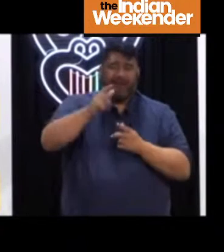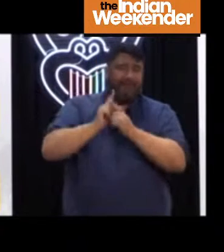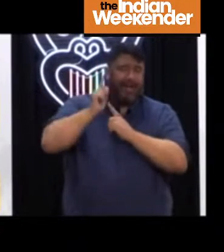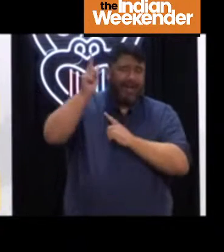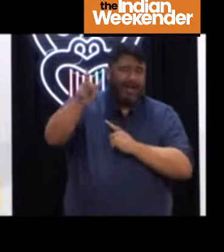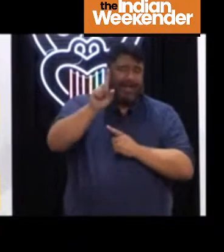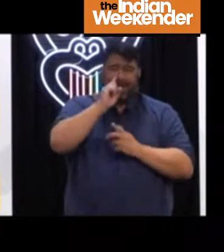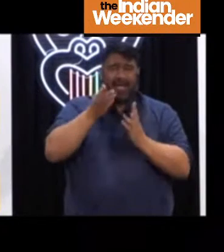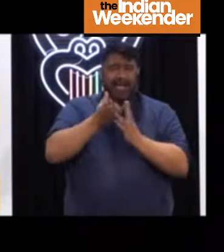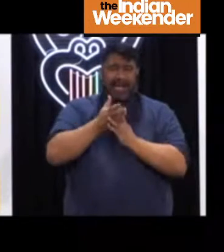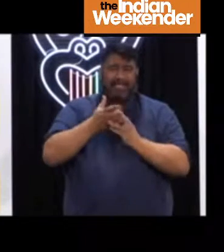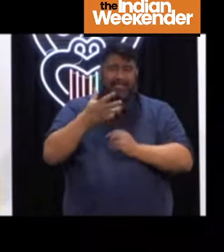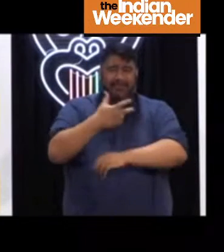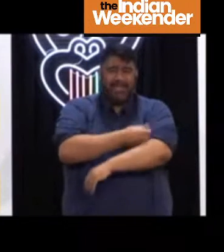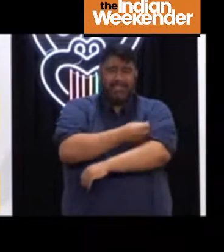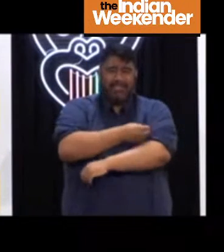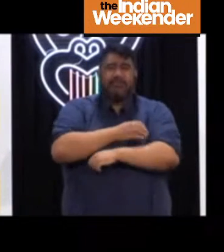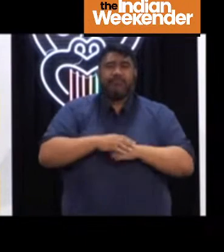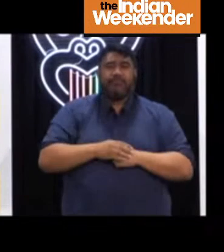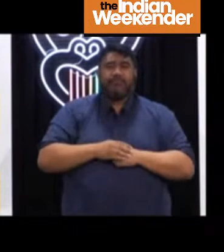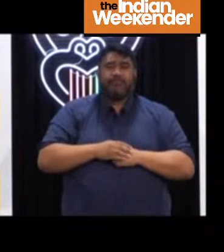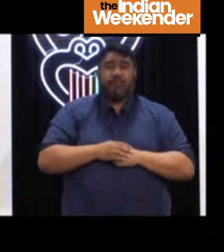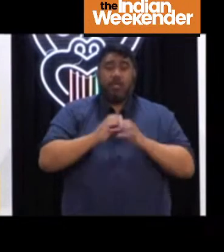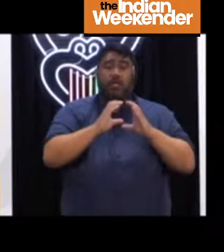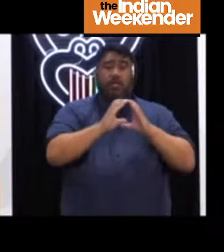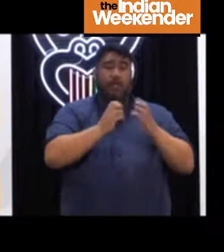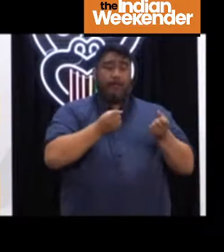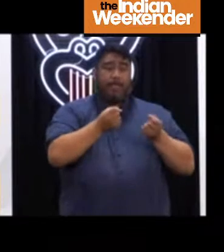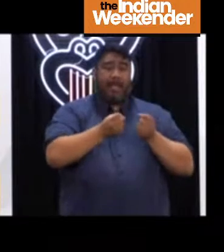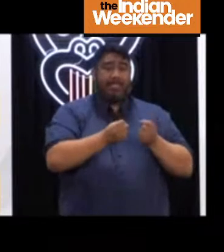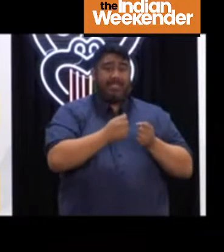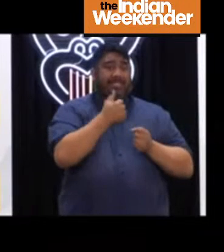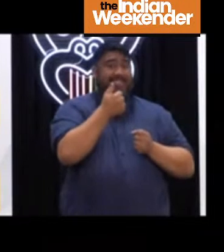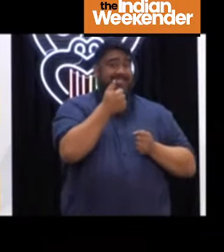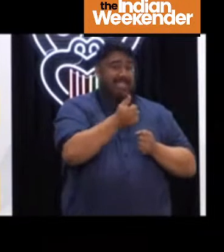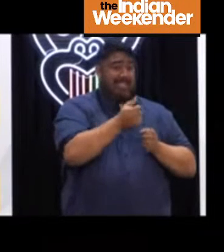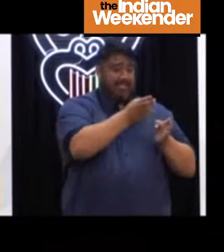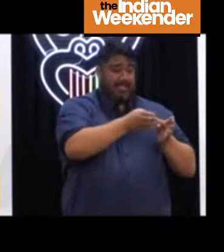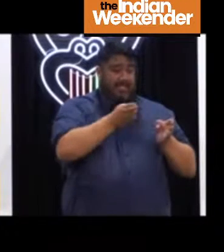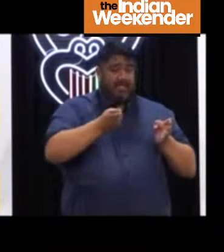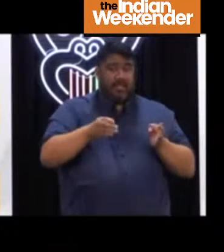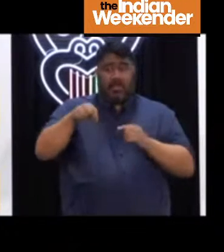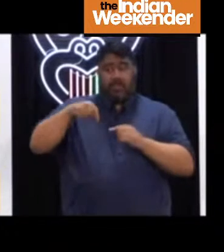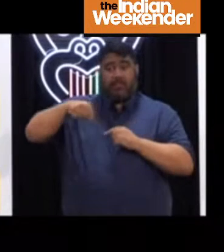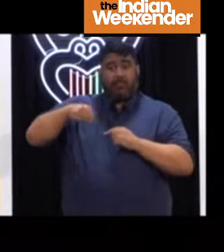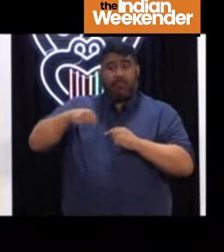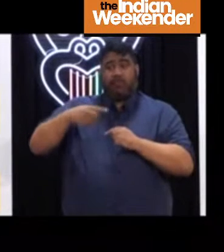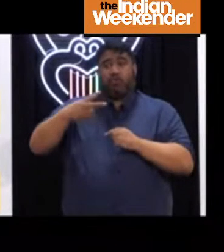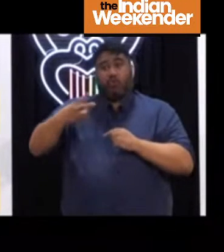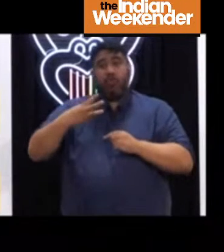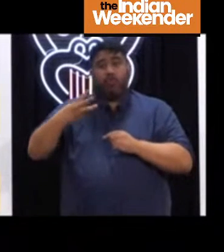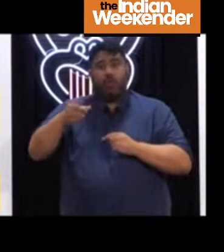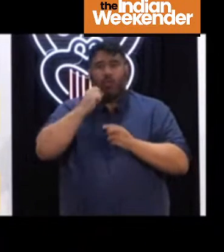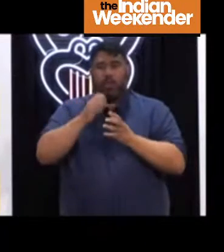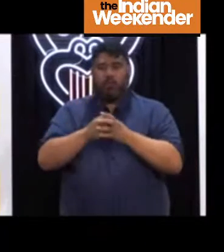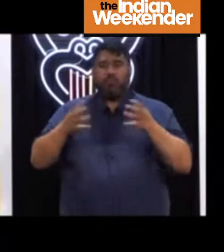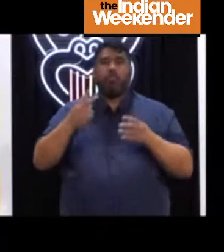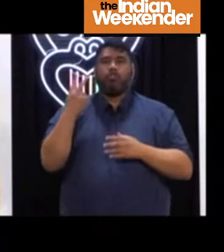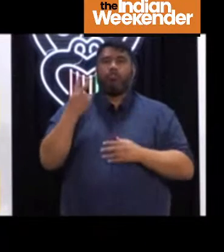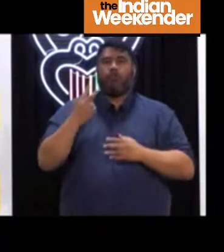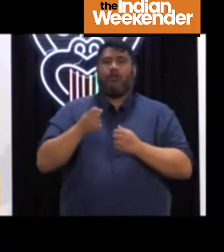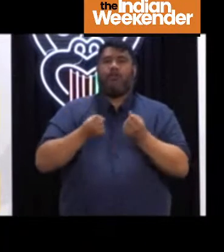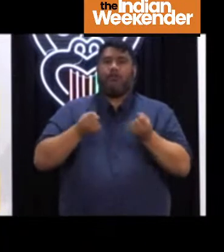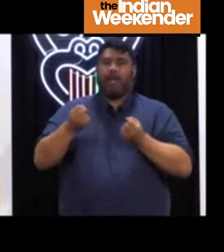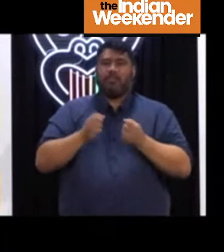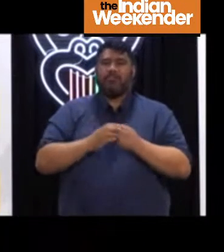is to increase the network from an expected 6 on Thursday to 12 over the coming weeks. A huge thanks to Auckland Airport and